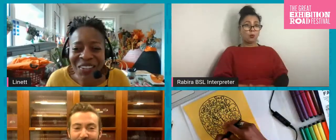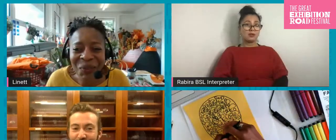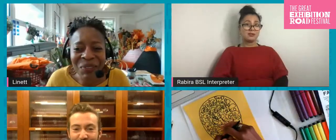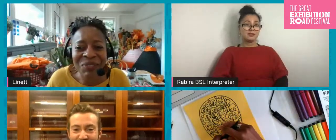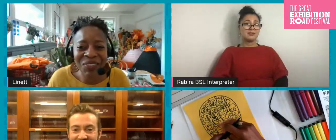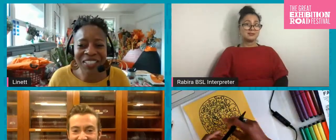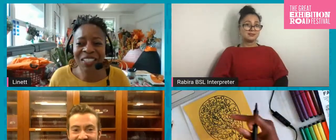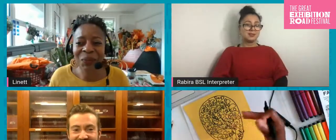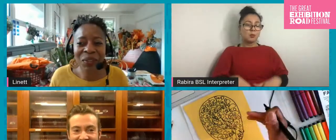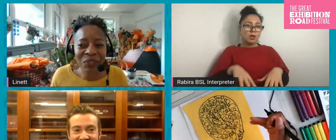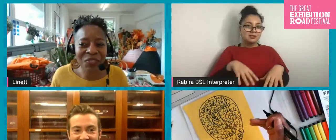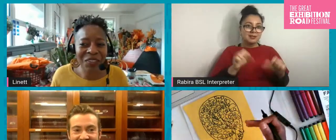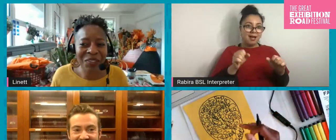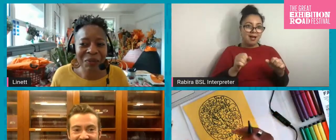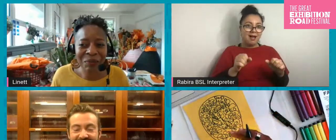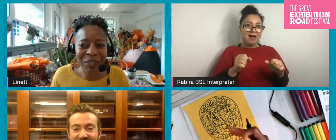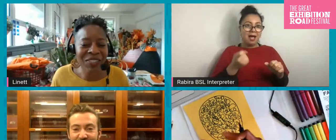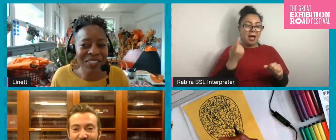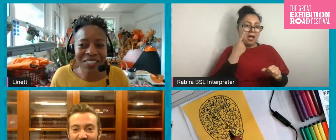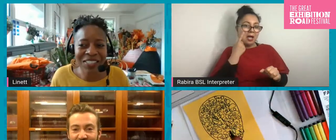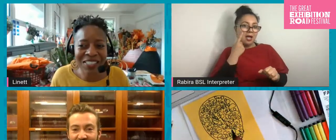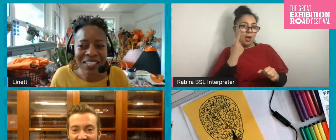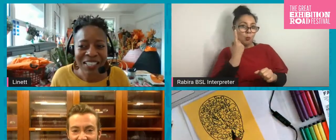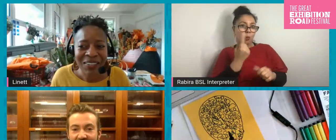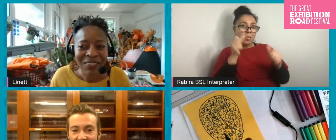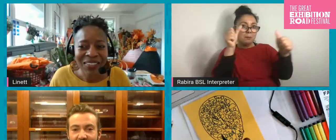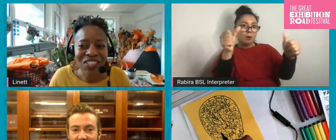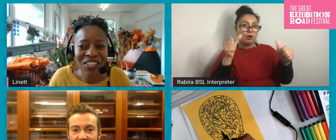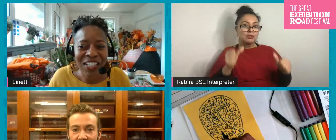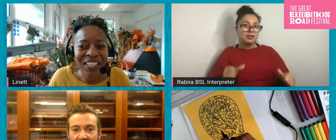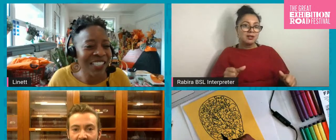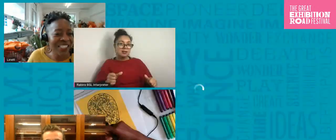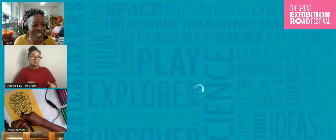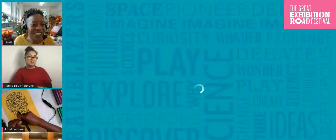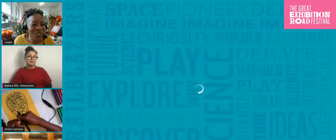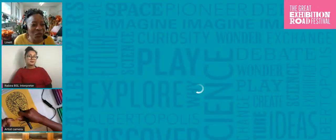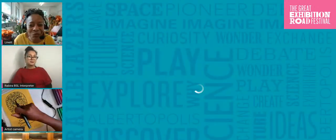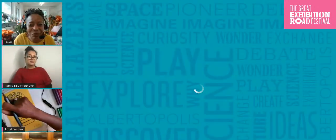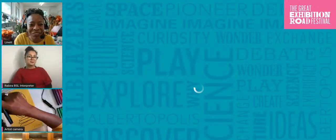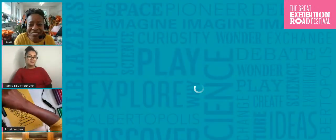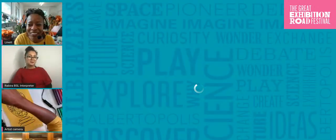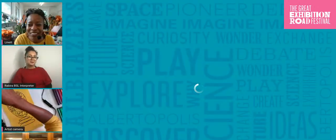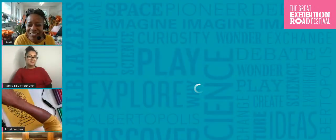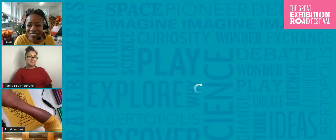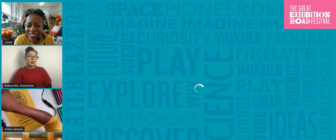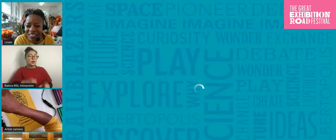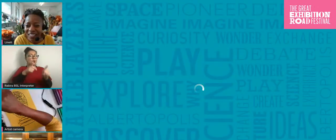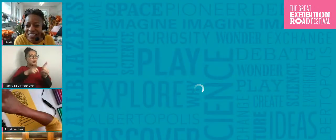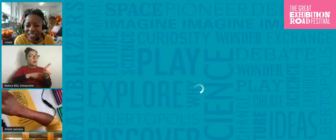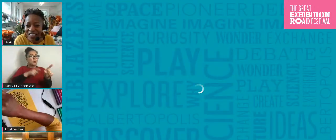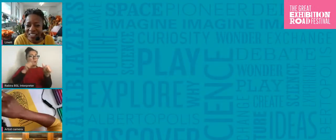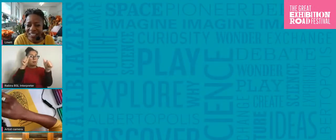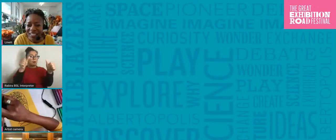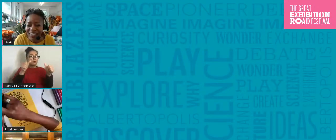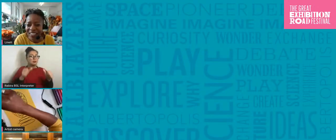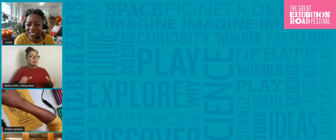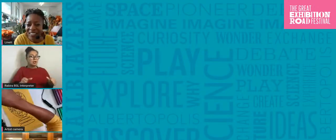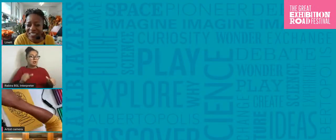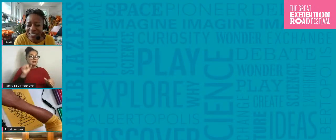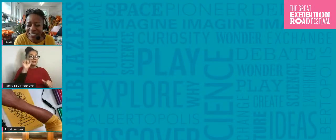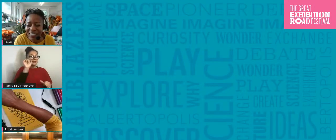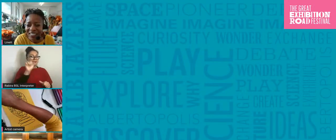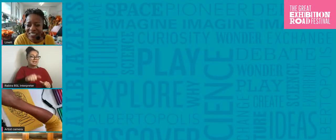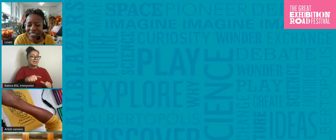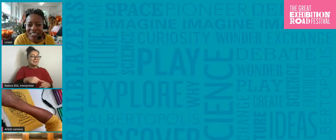So we're going to start with looking at one of the posters, which is the youth poster. Yes.